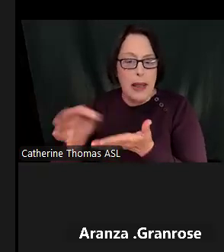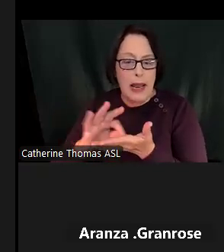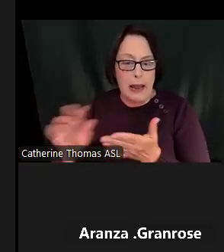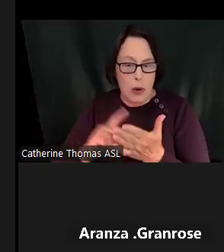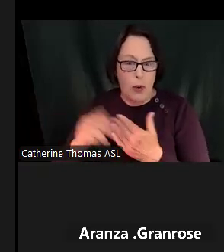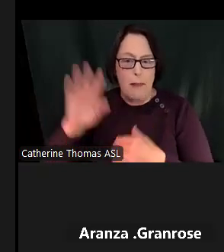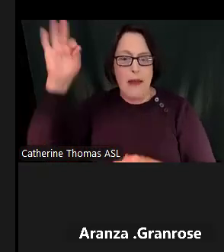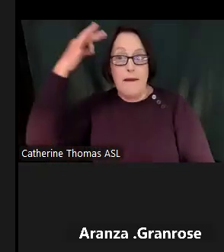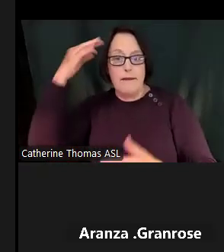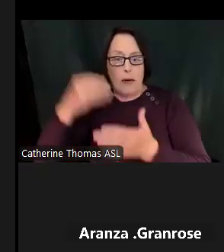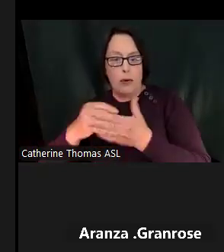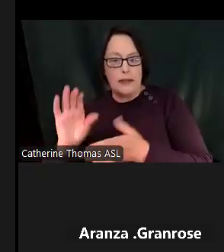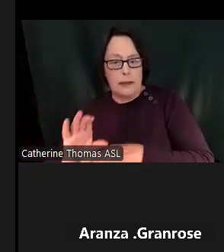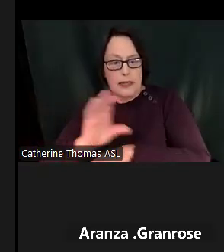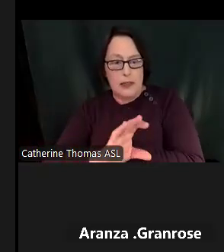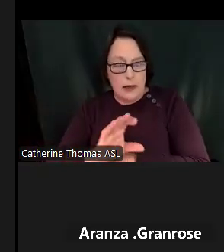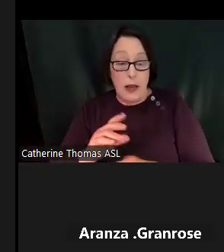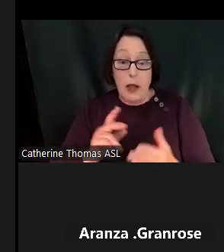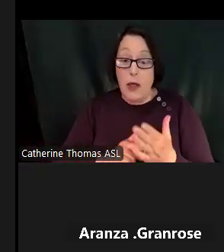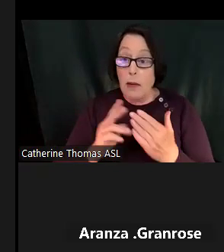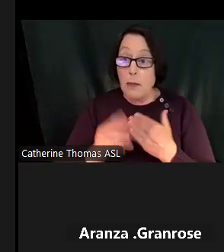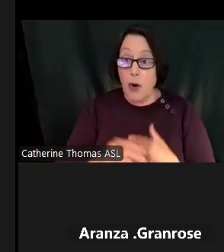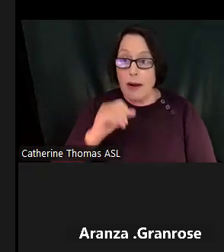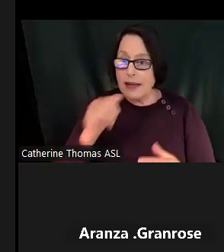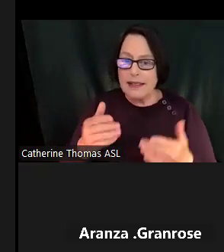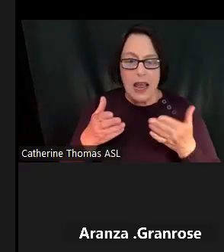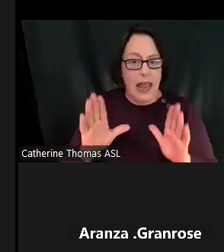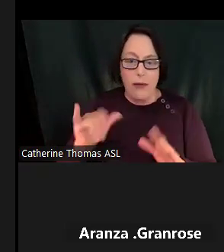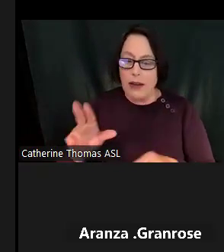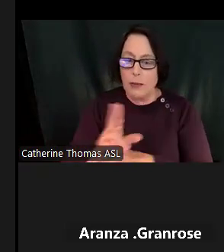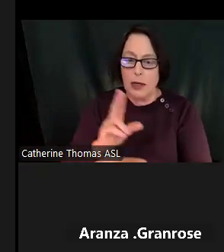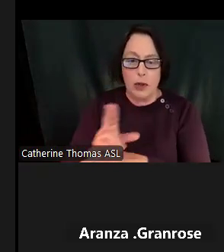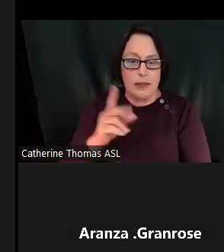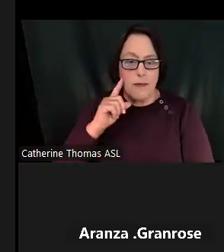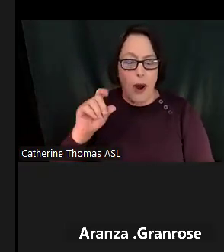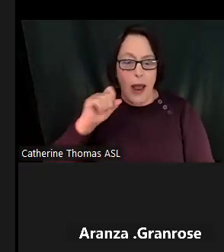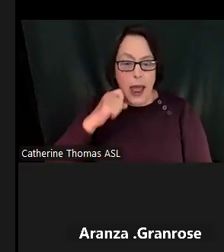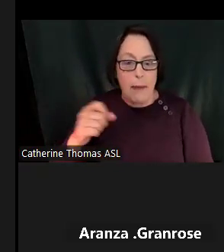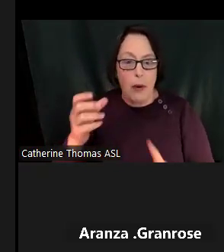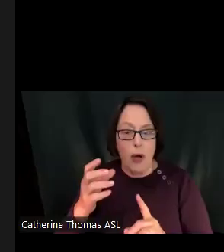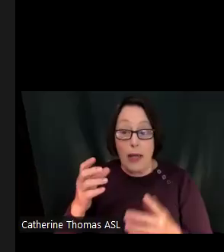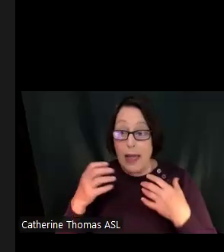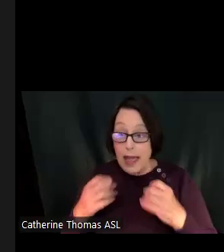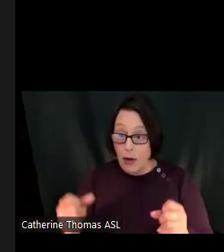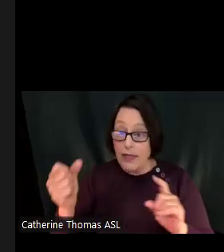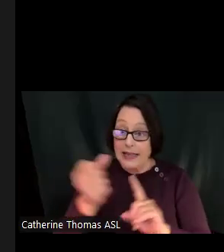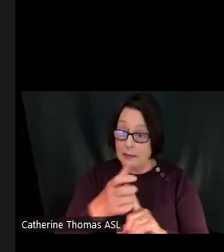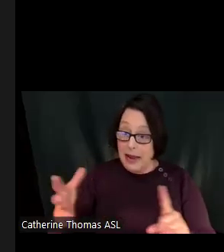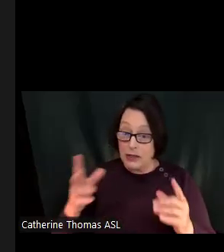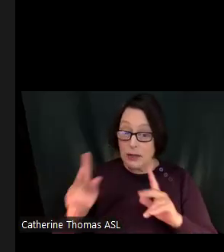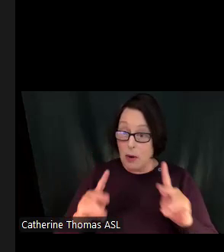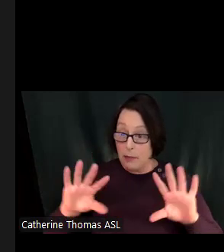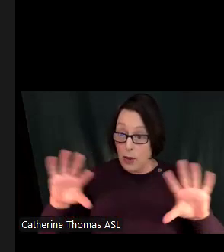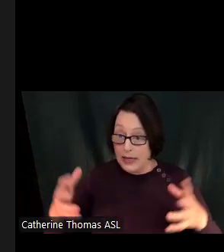The program's foundation itself does not allow for it to be leveraged for the Apple Health expansion population. And in order